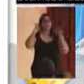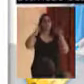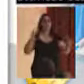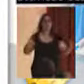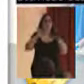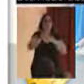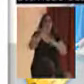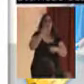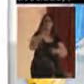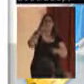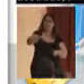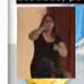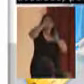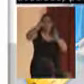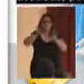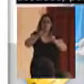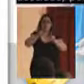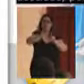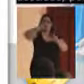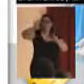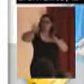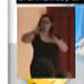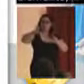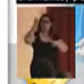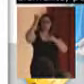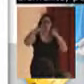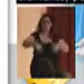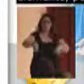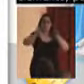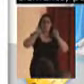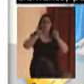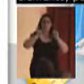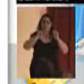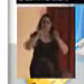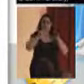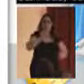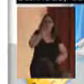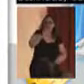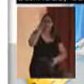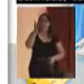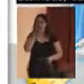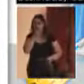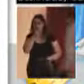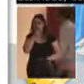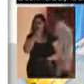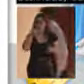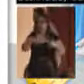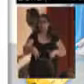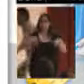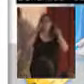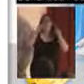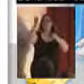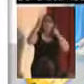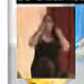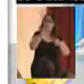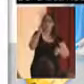take into account an associated sound, like to select the element, to leave the element, end of activity, correct, wrong, end